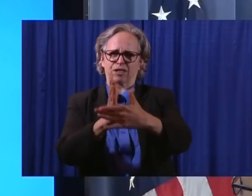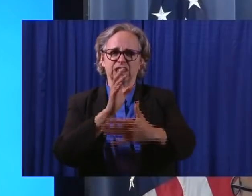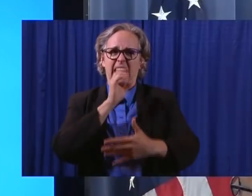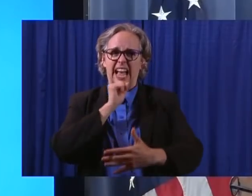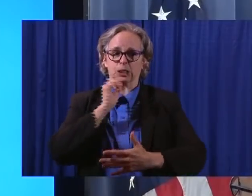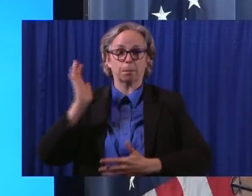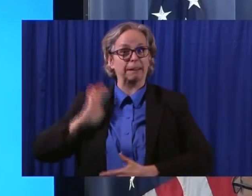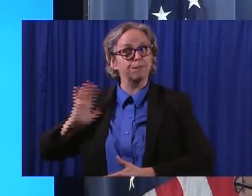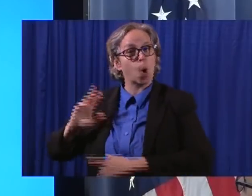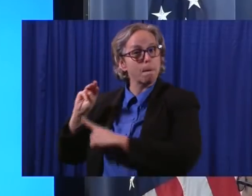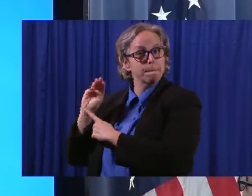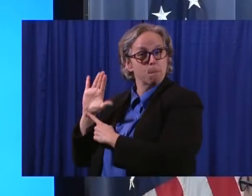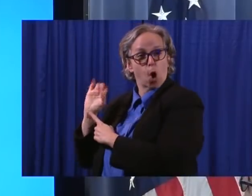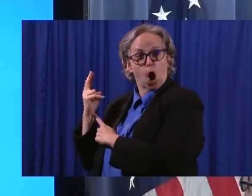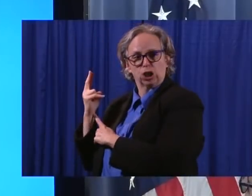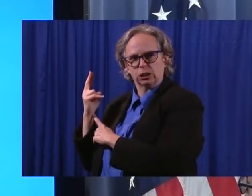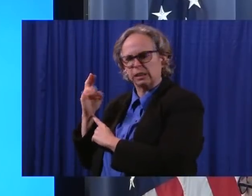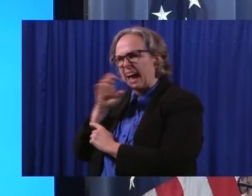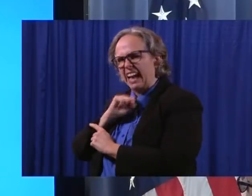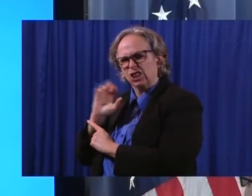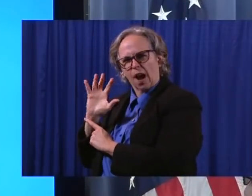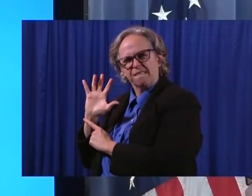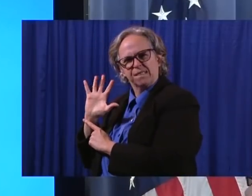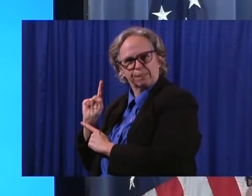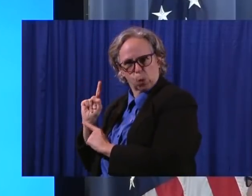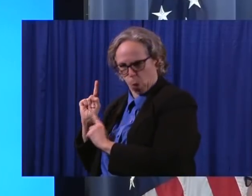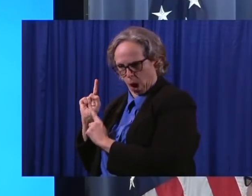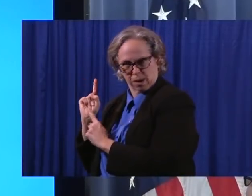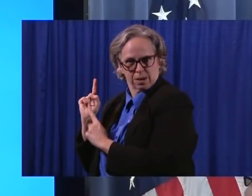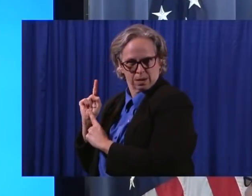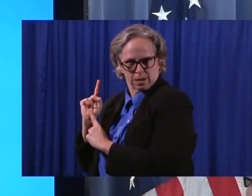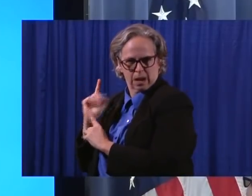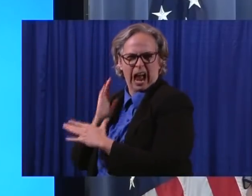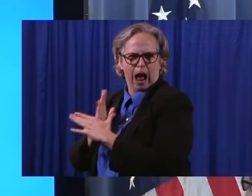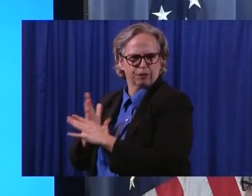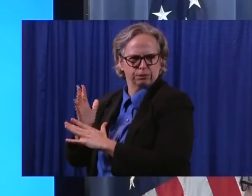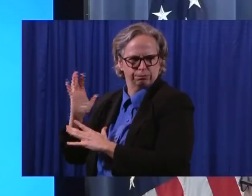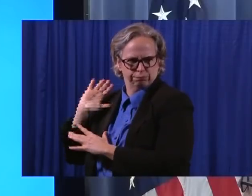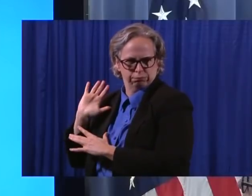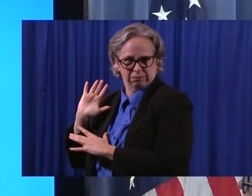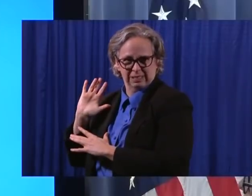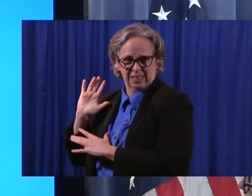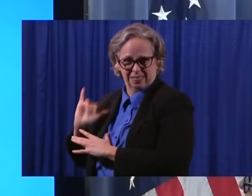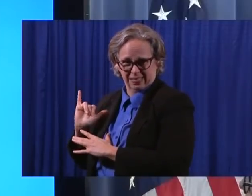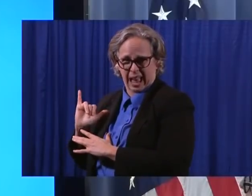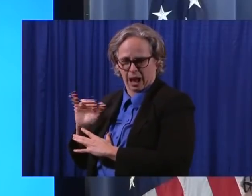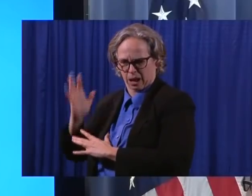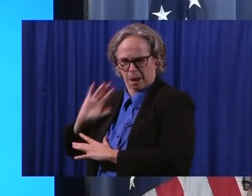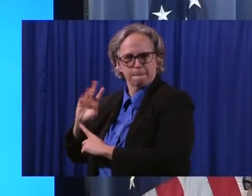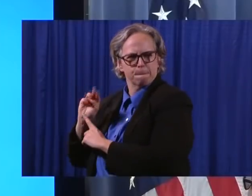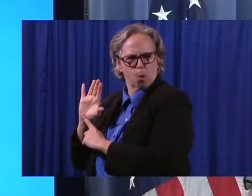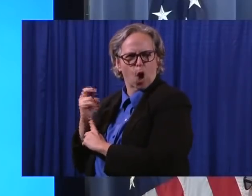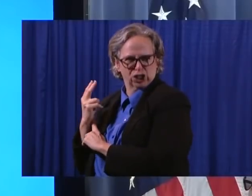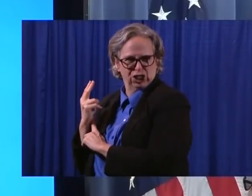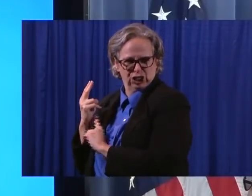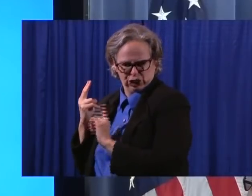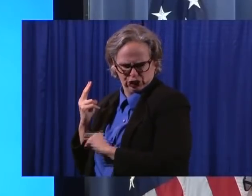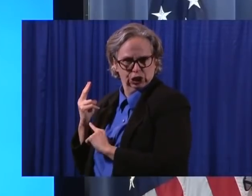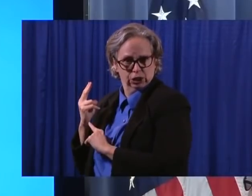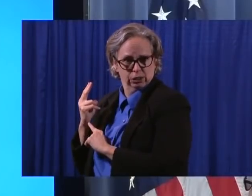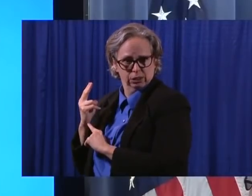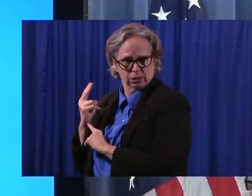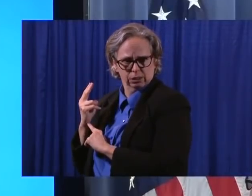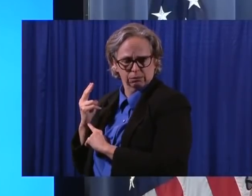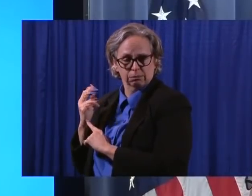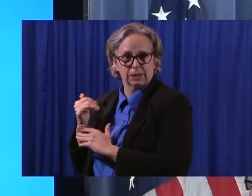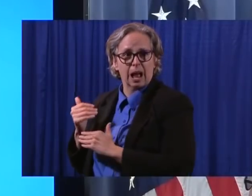was 51. And you can see these are the March numbers. Eric, let's see the next one, if